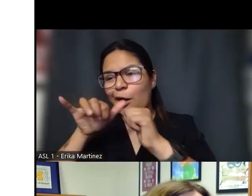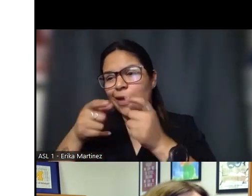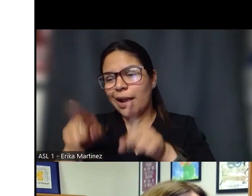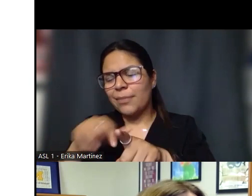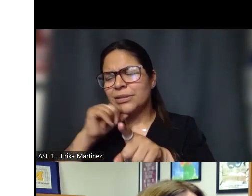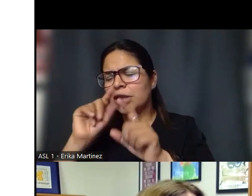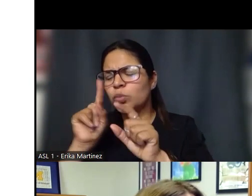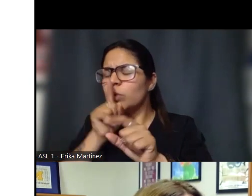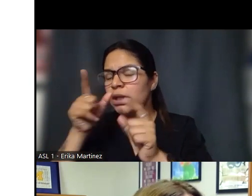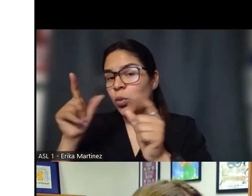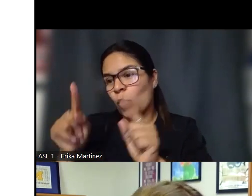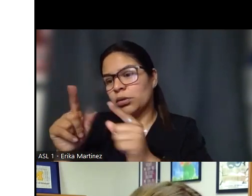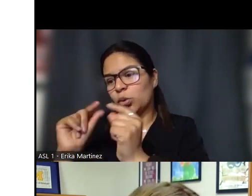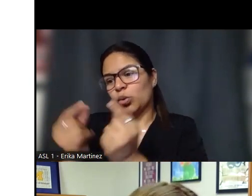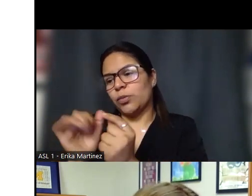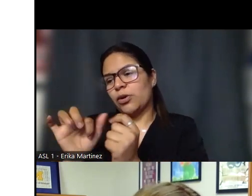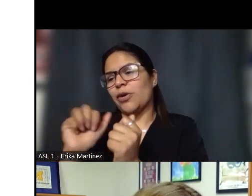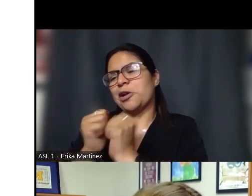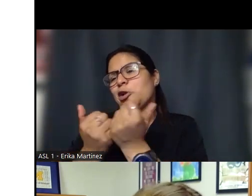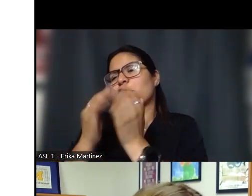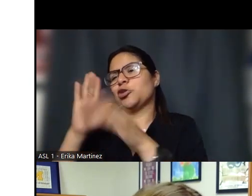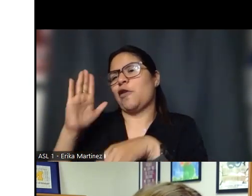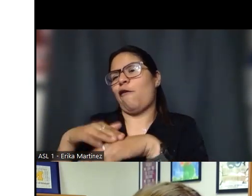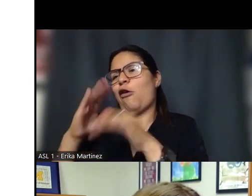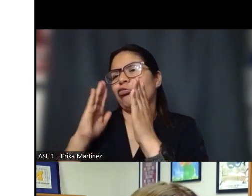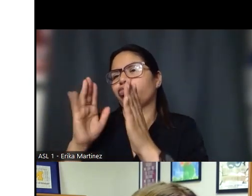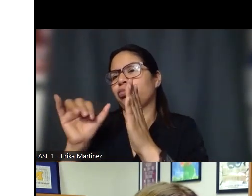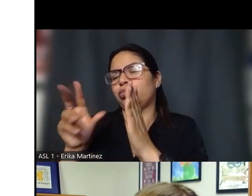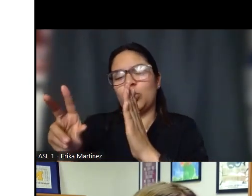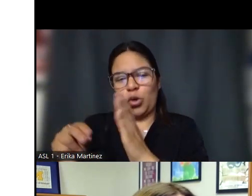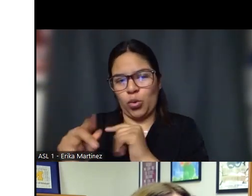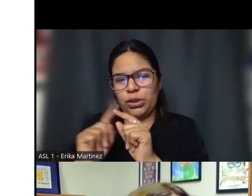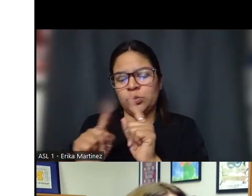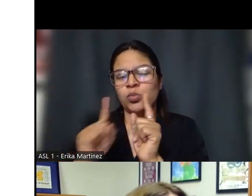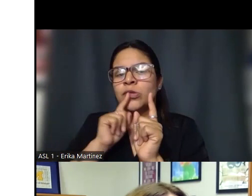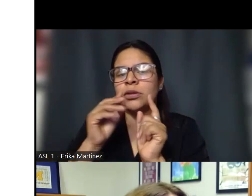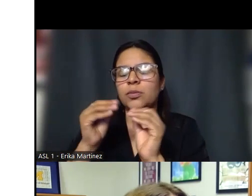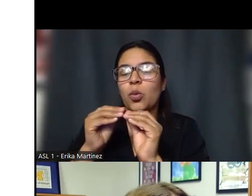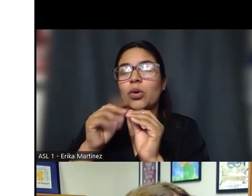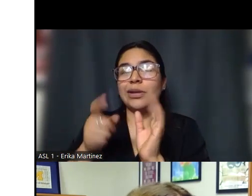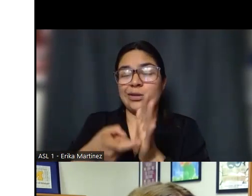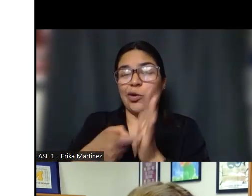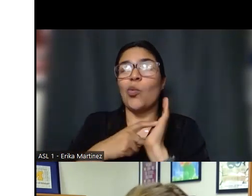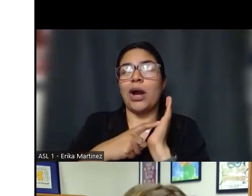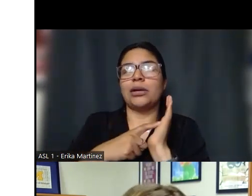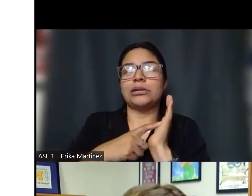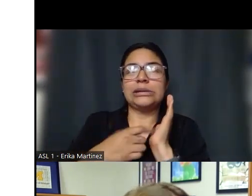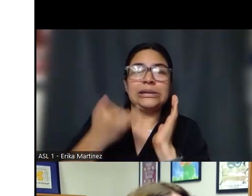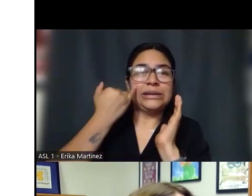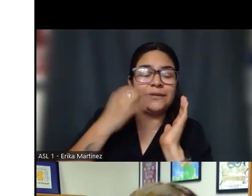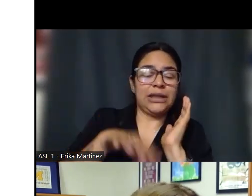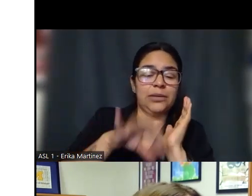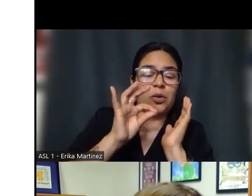group the agency chose to focus on. Next slide. And this program does require them to choose either a crime